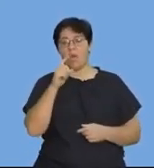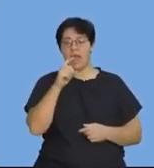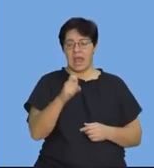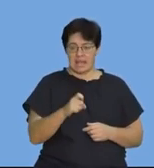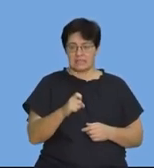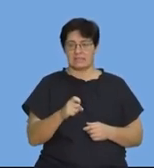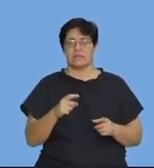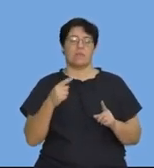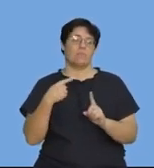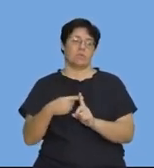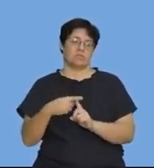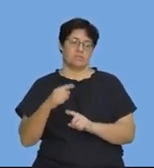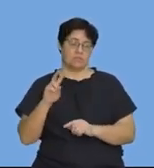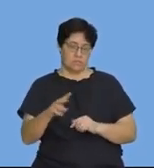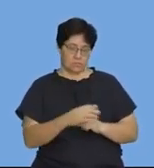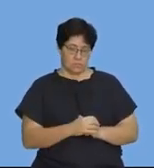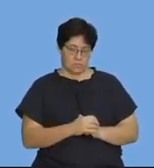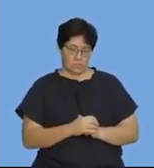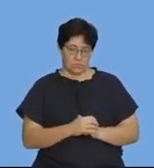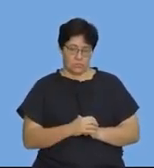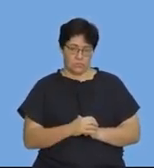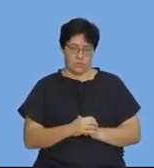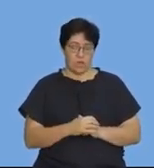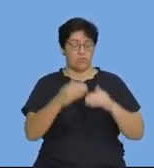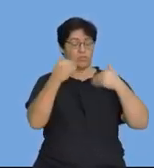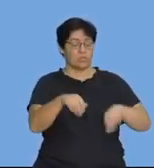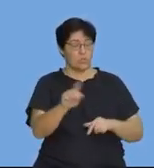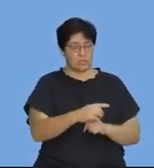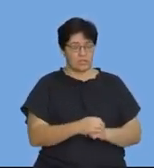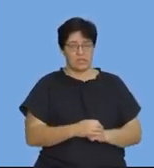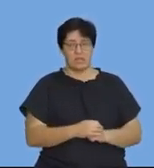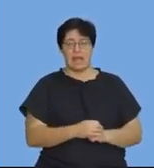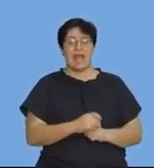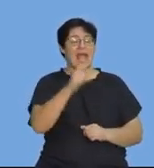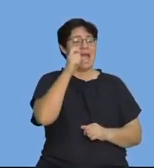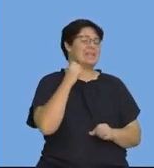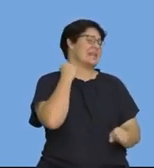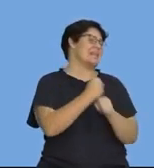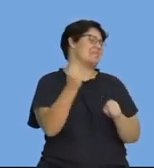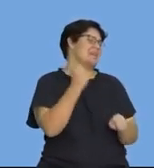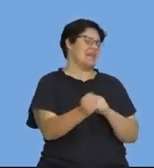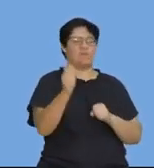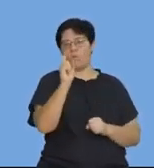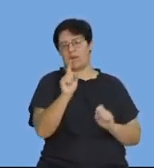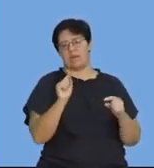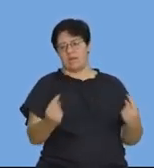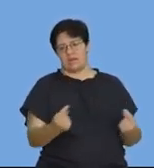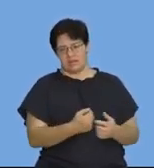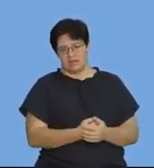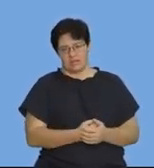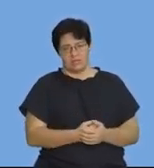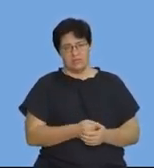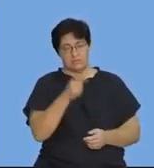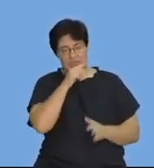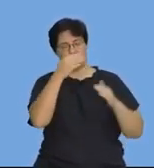to positive 2. But what is my restriction? X can never be 1. That's all that you need to know about the